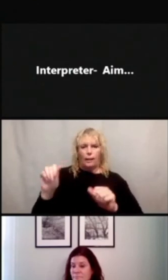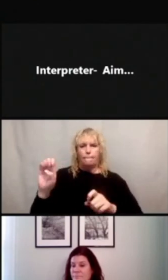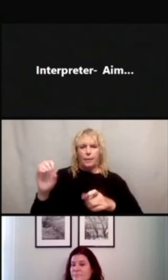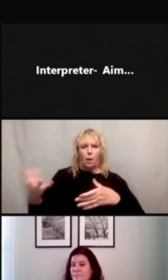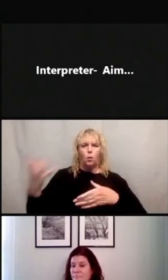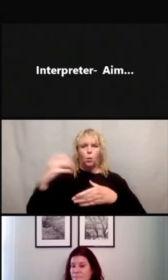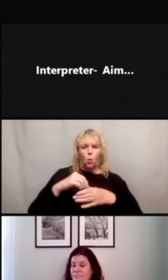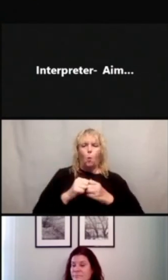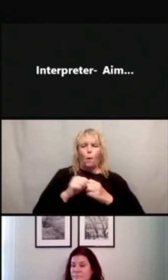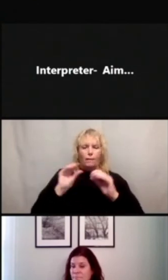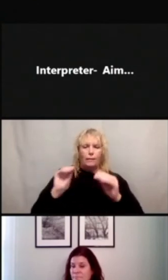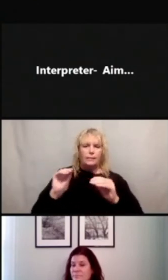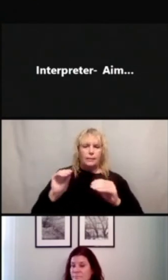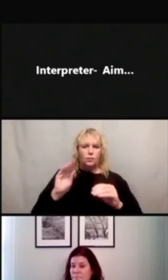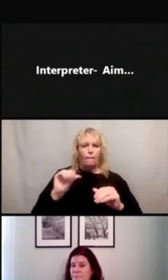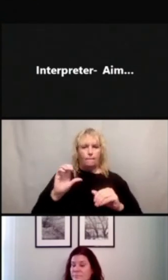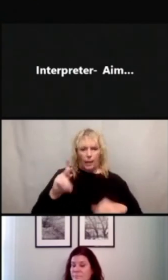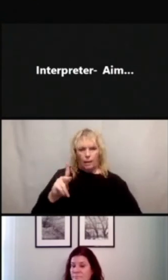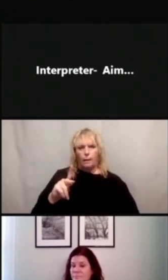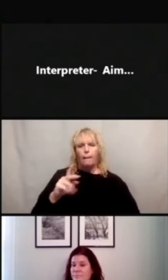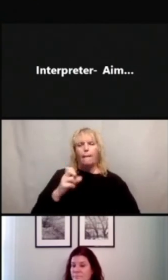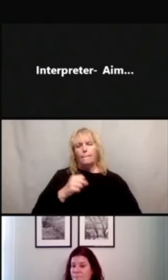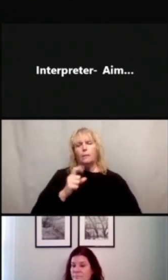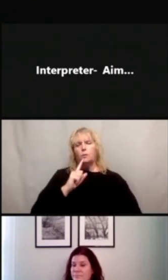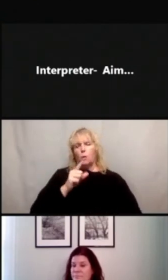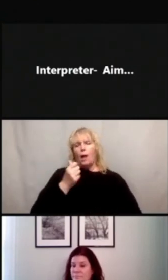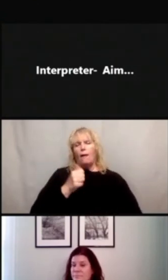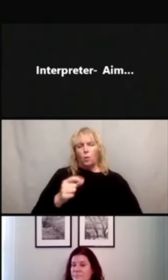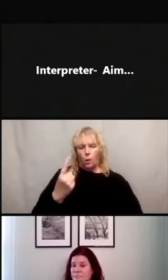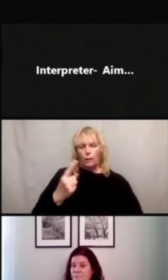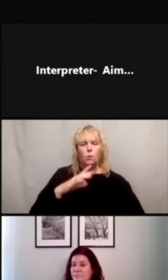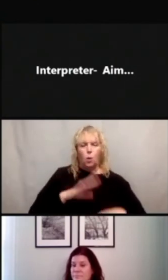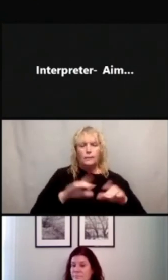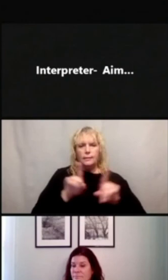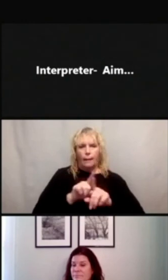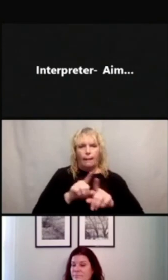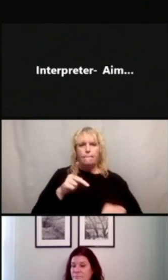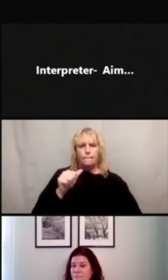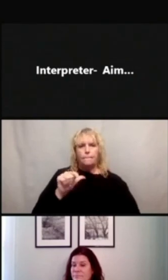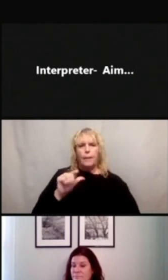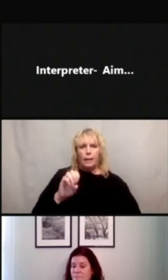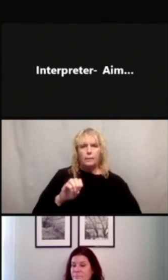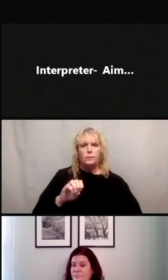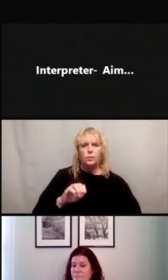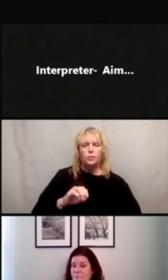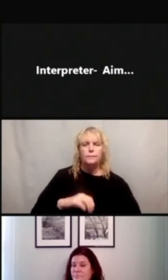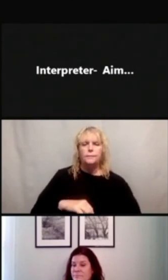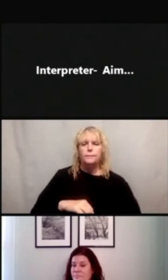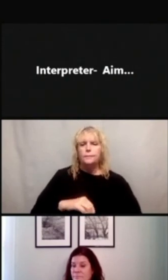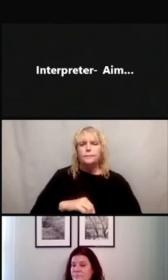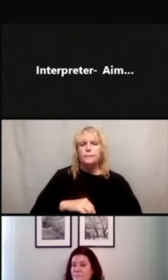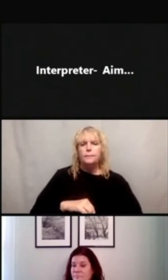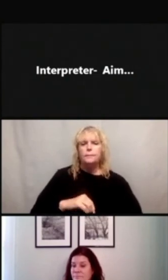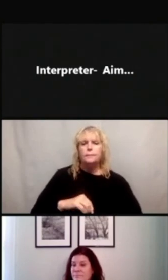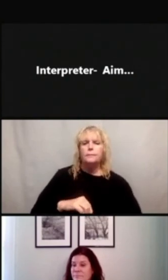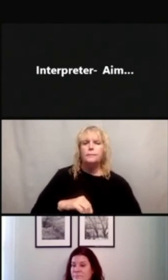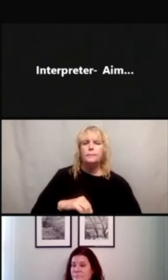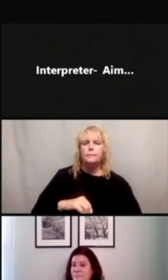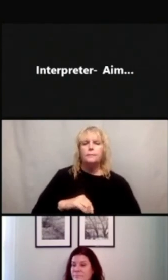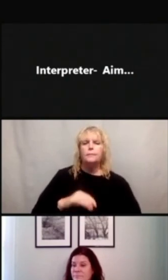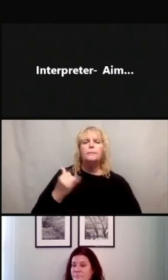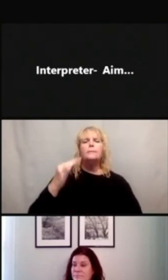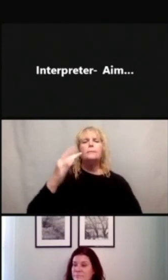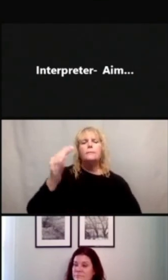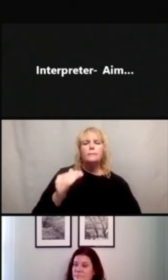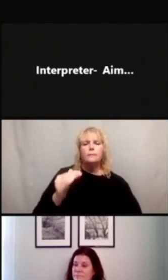back process, just to make sure that everybody's on the same page with regard to what needs to be done. The next